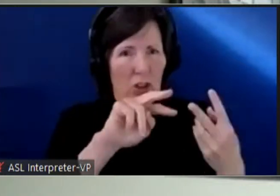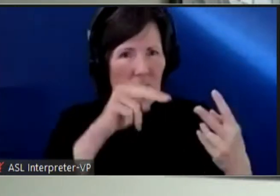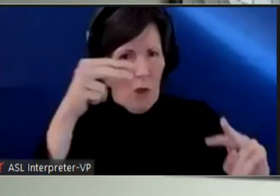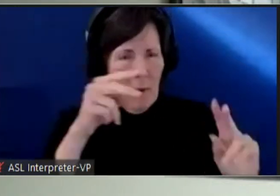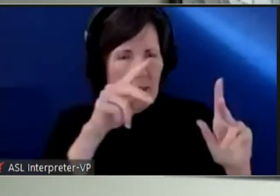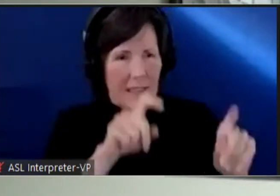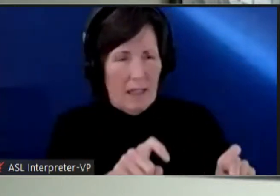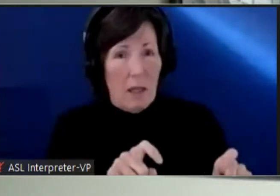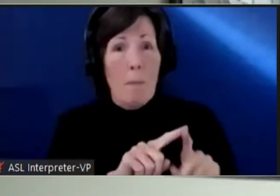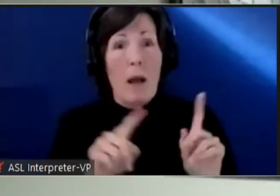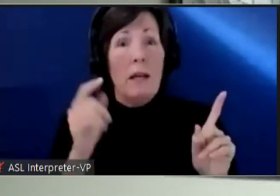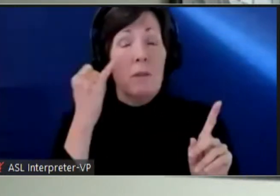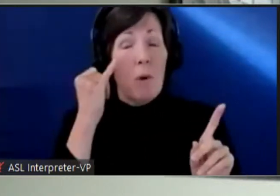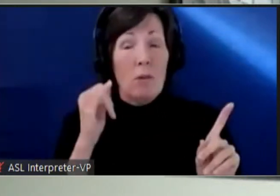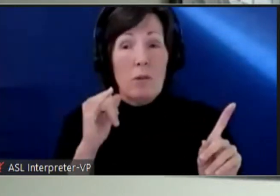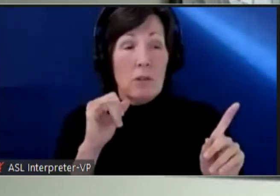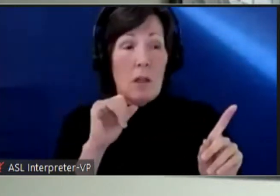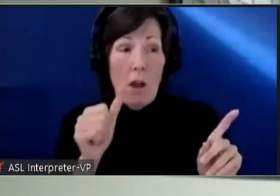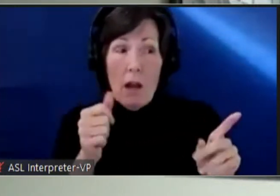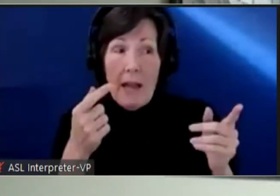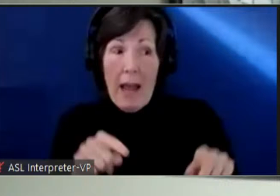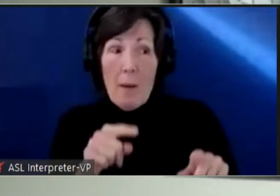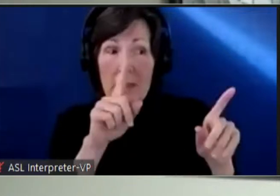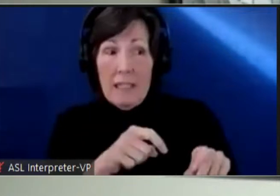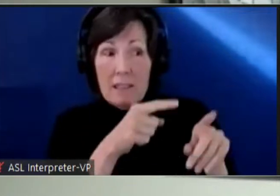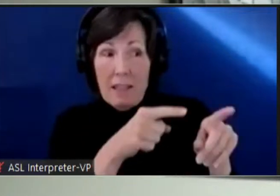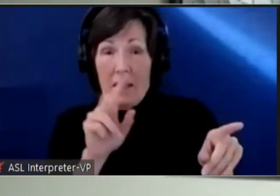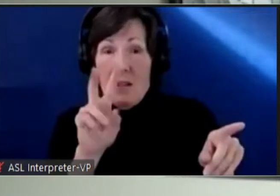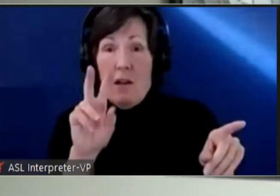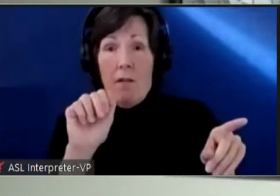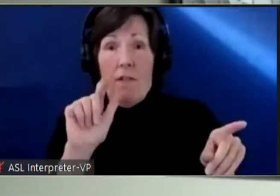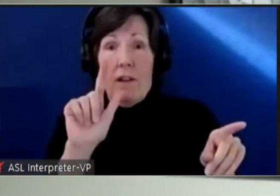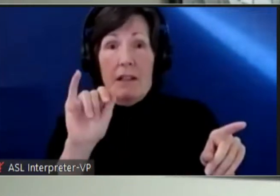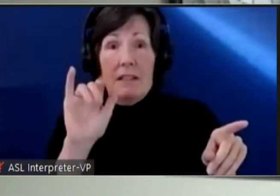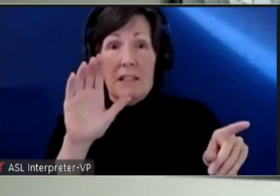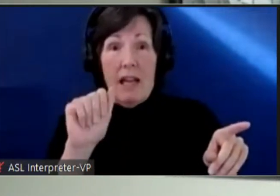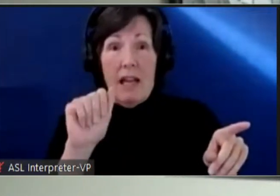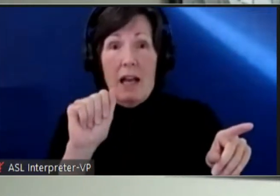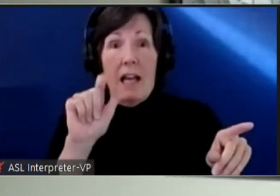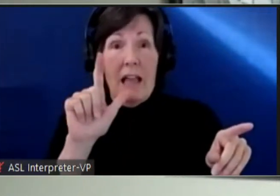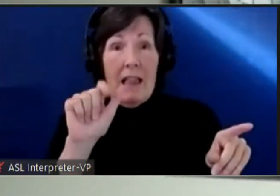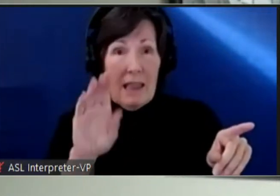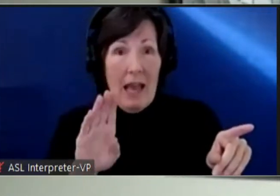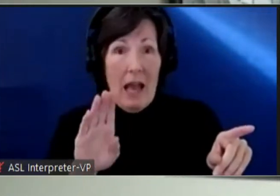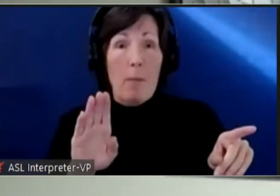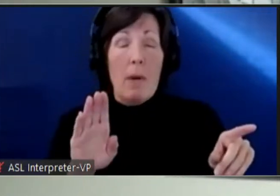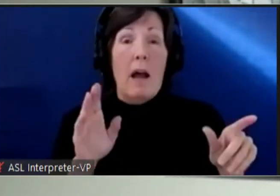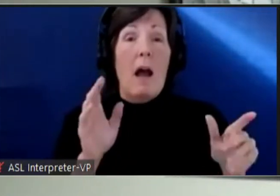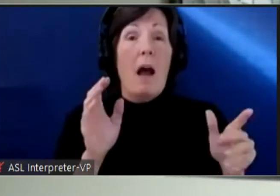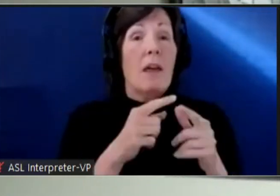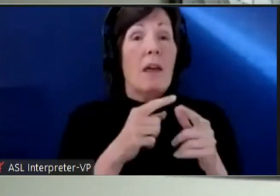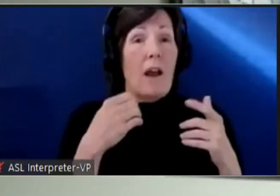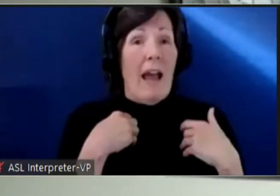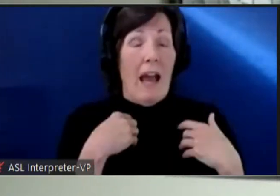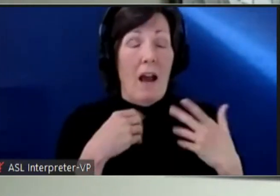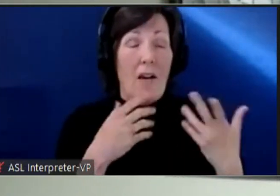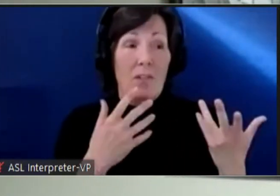have paired testing, and it doesn't fall into certain categories, there's a problem with requesting whole